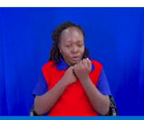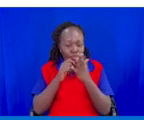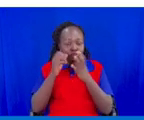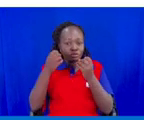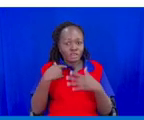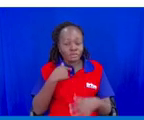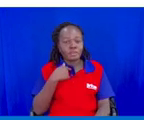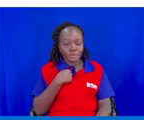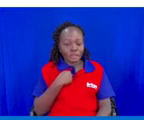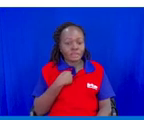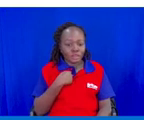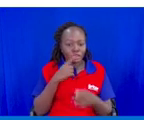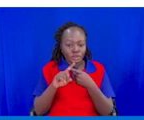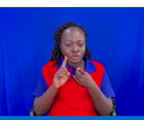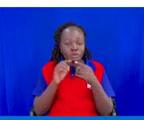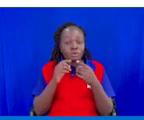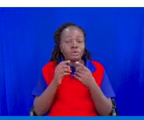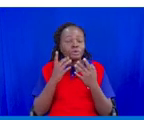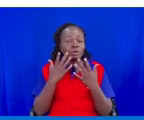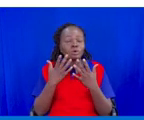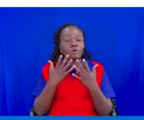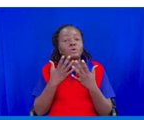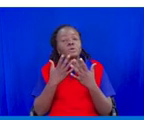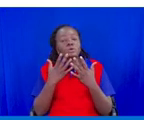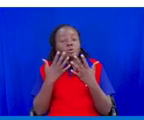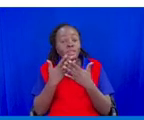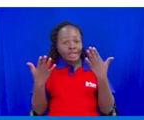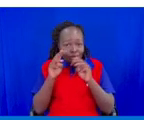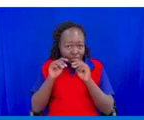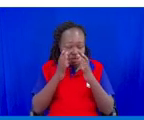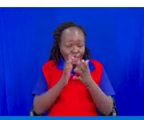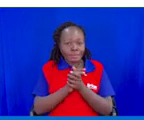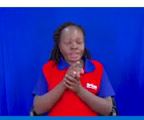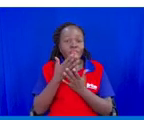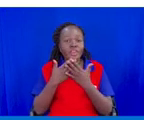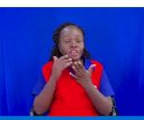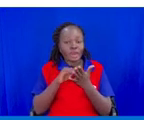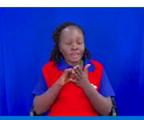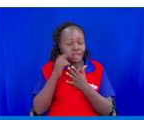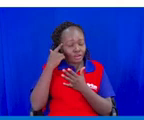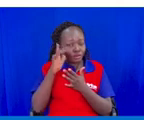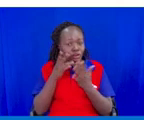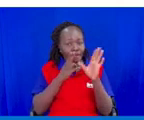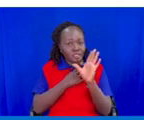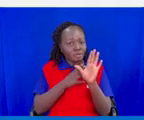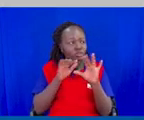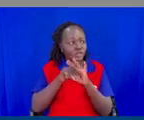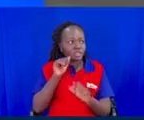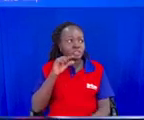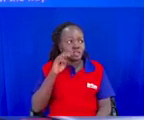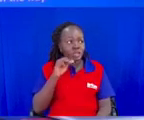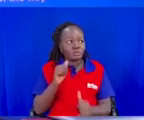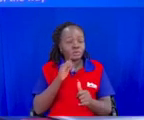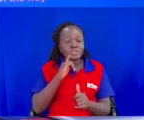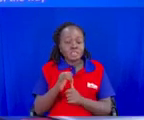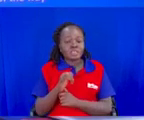offered to the asset management company. We thank you once again for your participation in this virtual AGM, which is an innovation